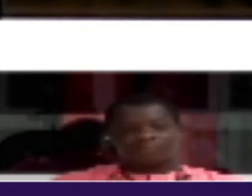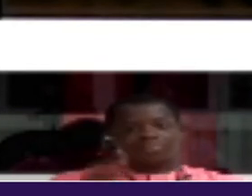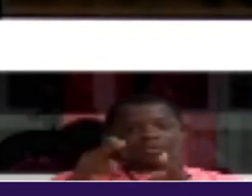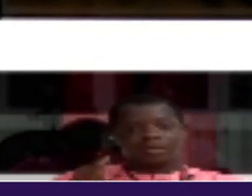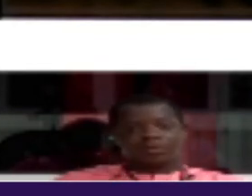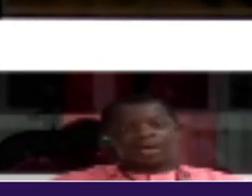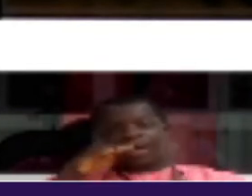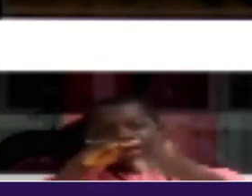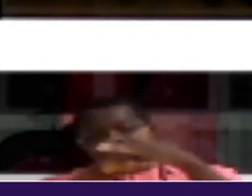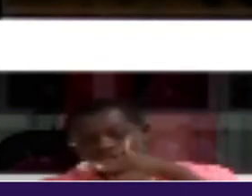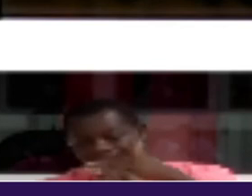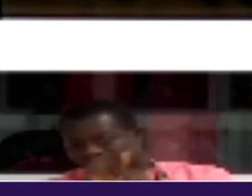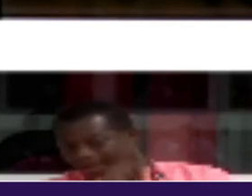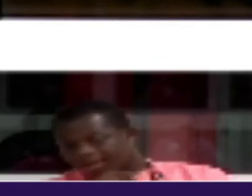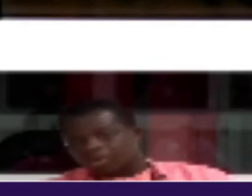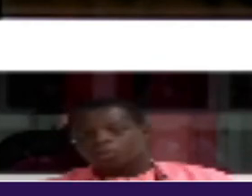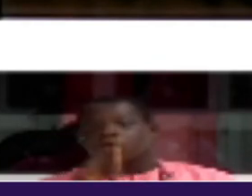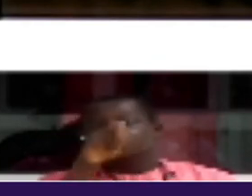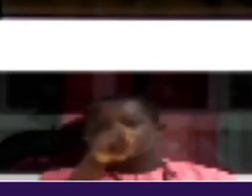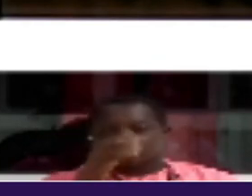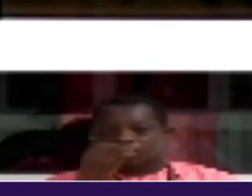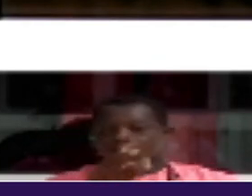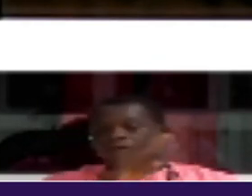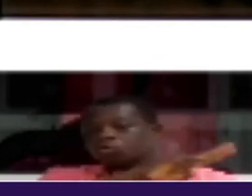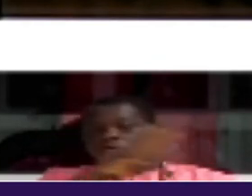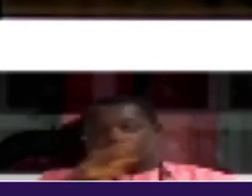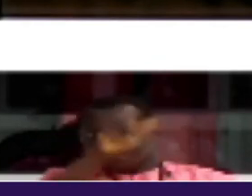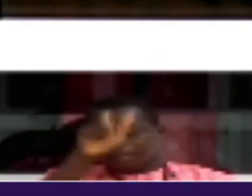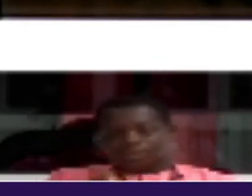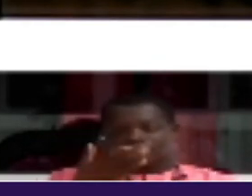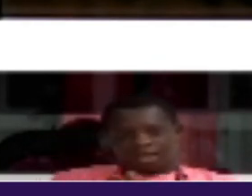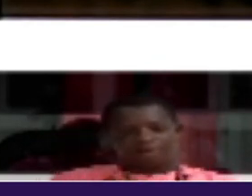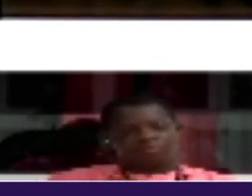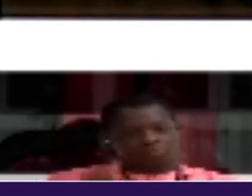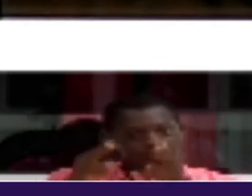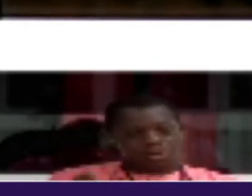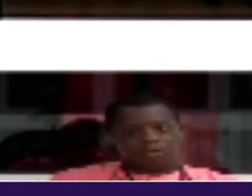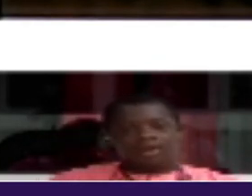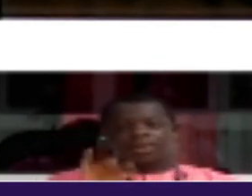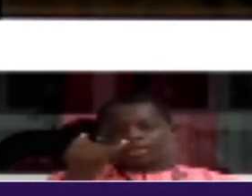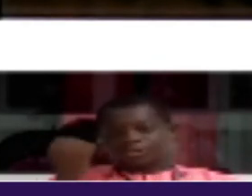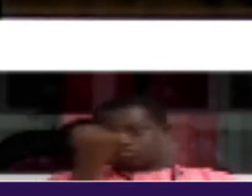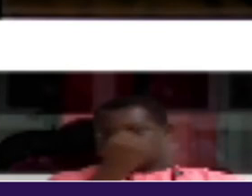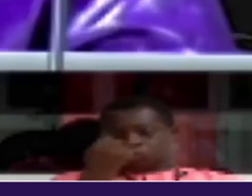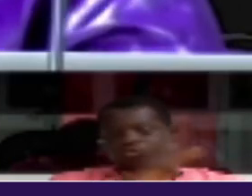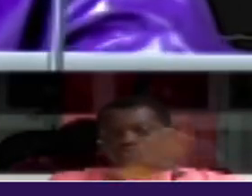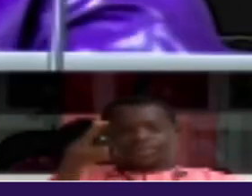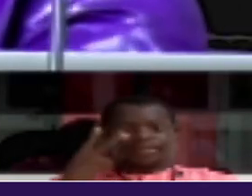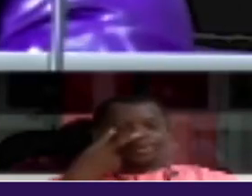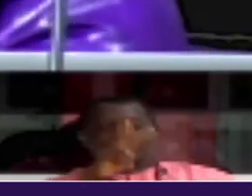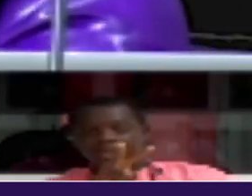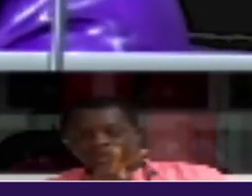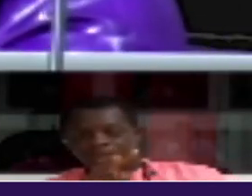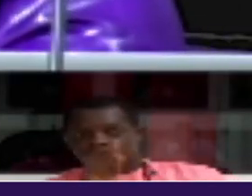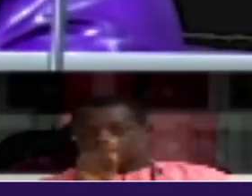inside the cabin. You said none of them had a gun. Because I don't see it with them. You see,